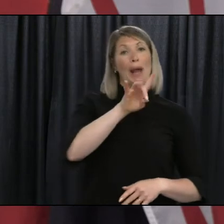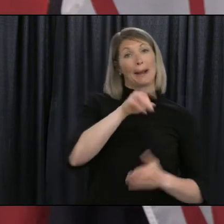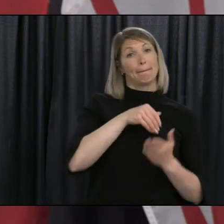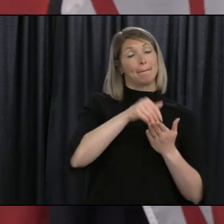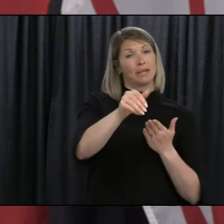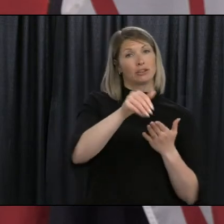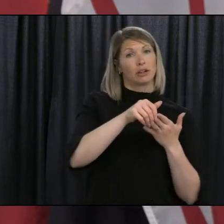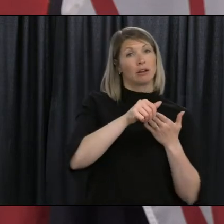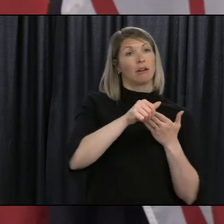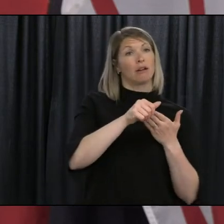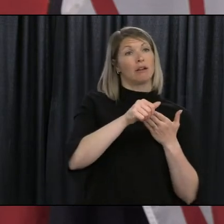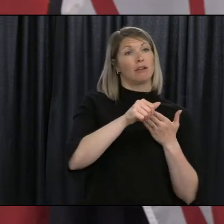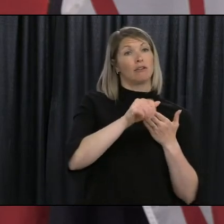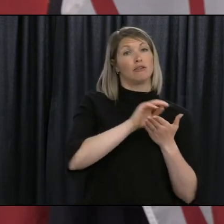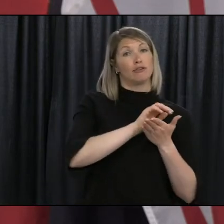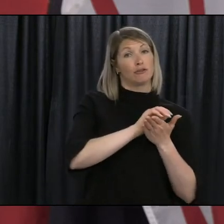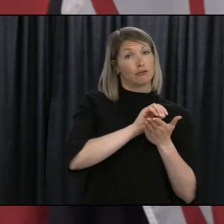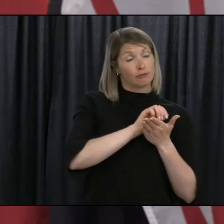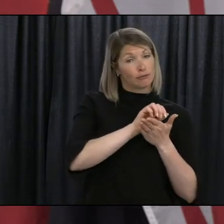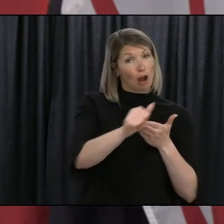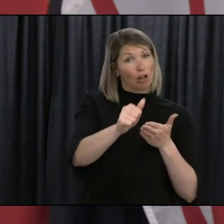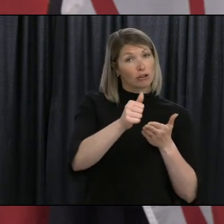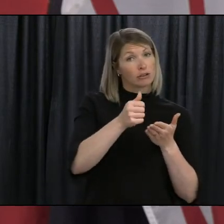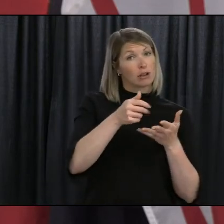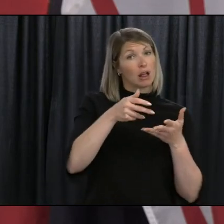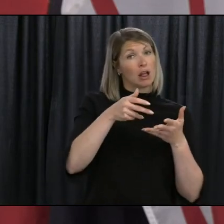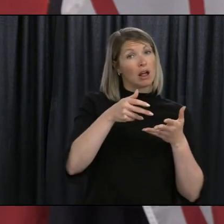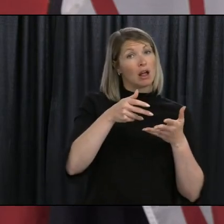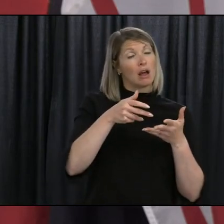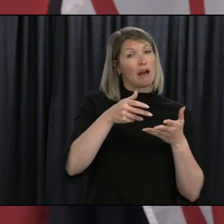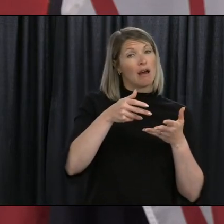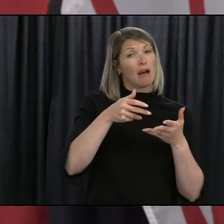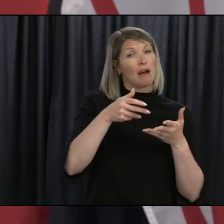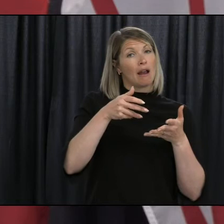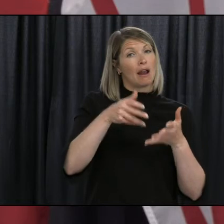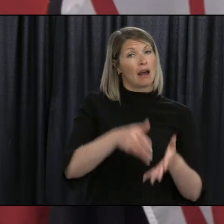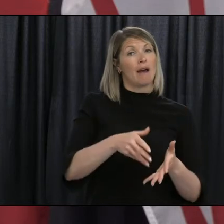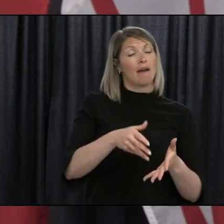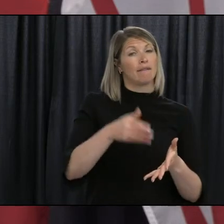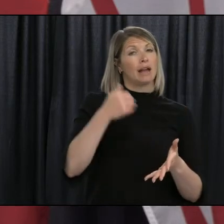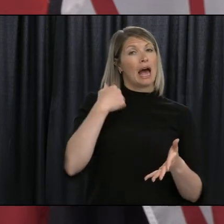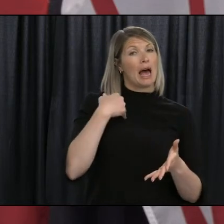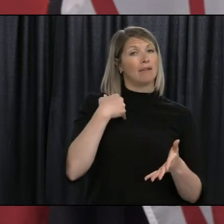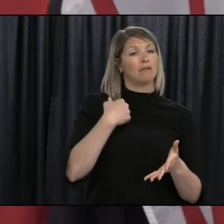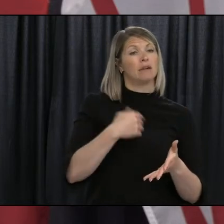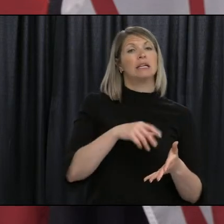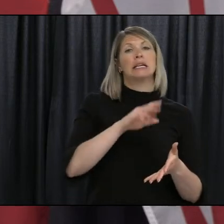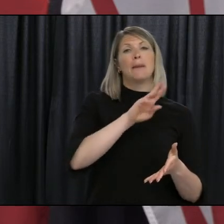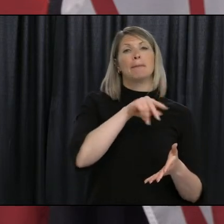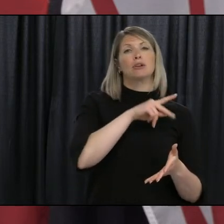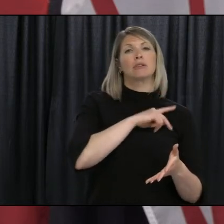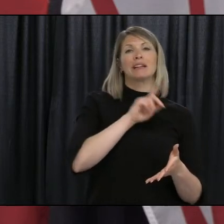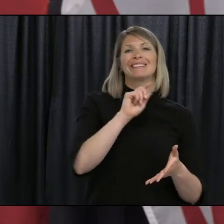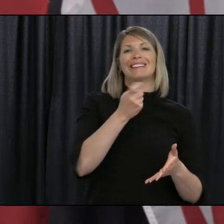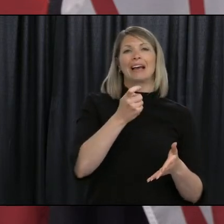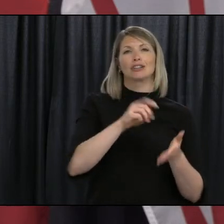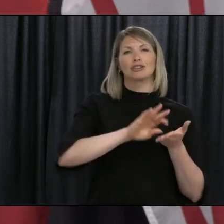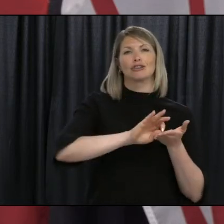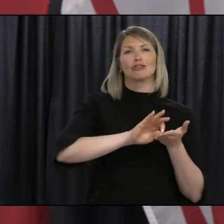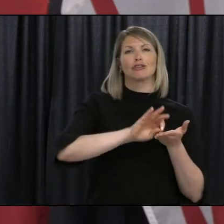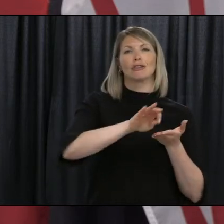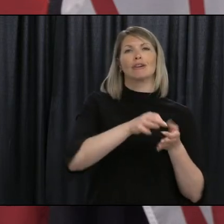due to Atlantic Accord tax deferrals. Again, the Auditor General had agreed that